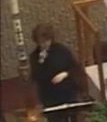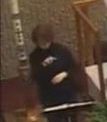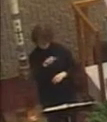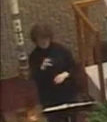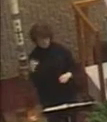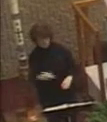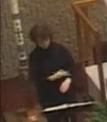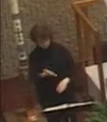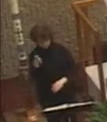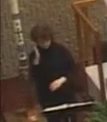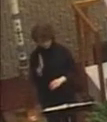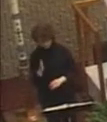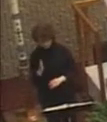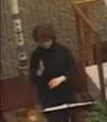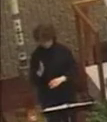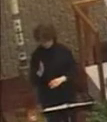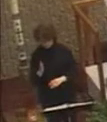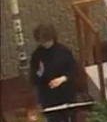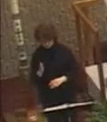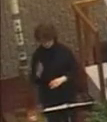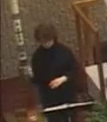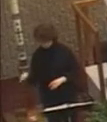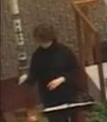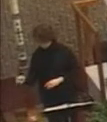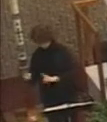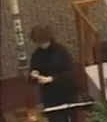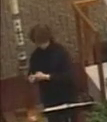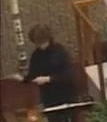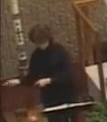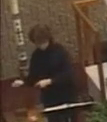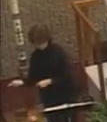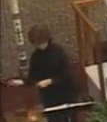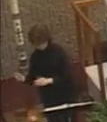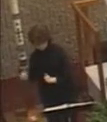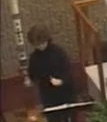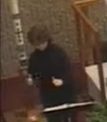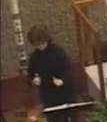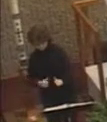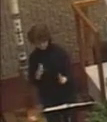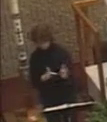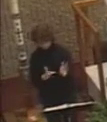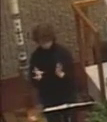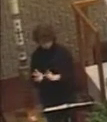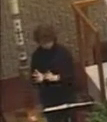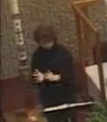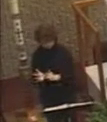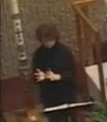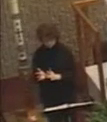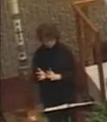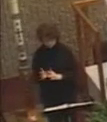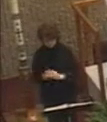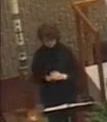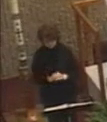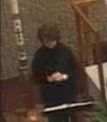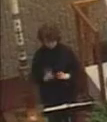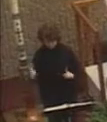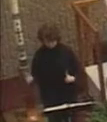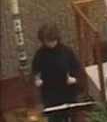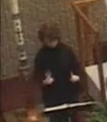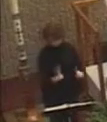"Behold, the Lamb of God." The two disciples heard what he said and followed